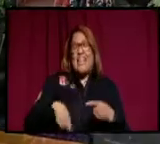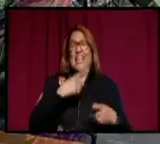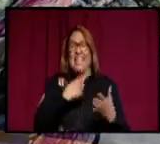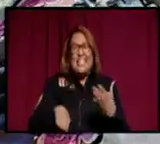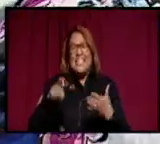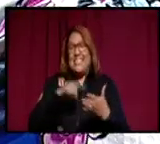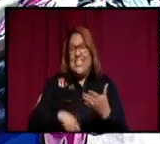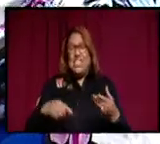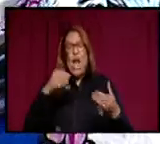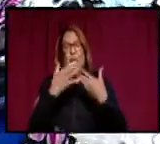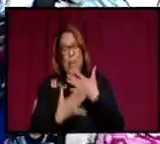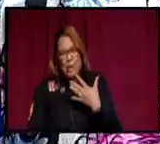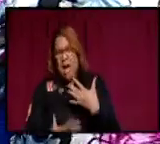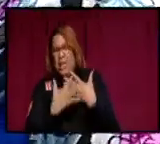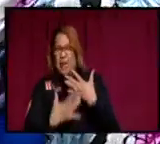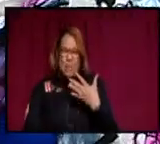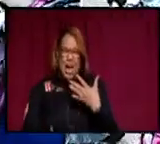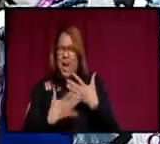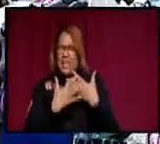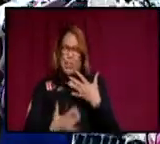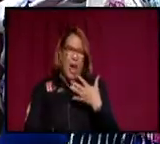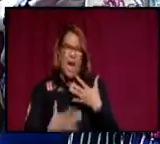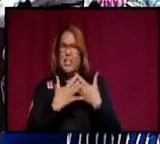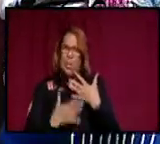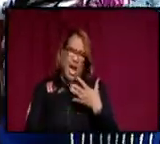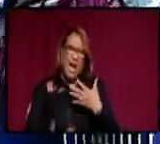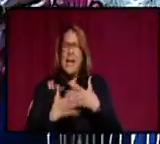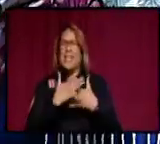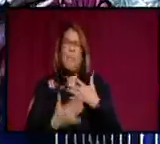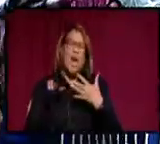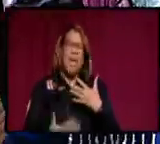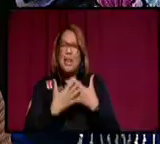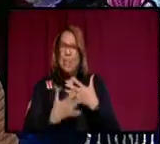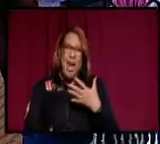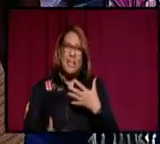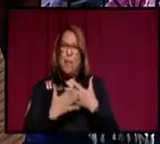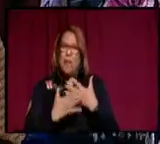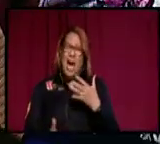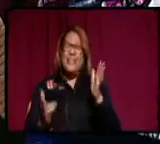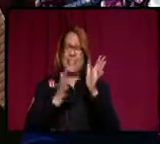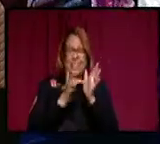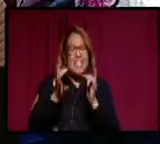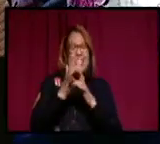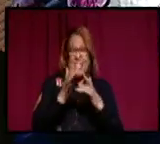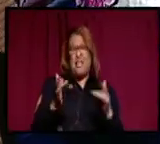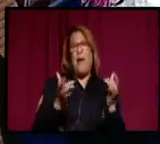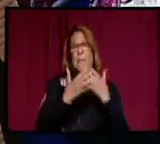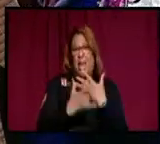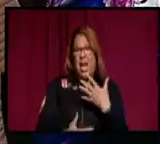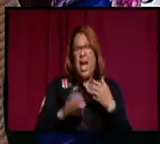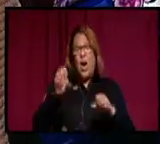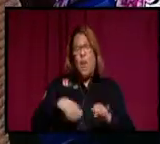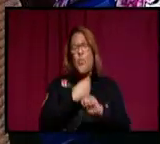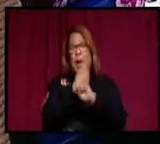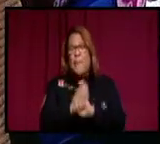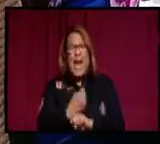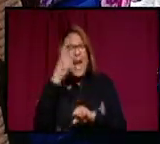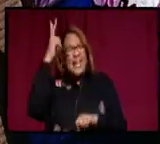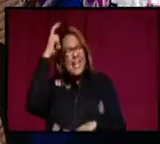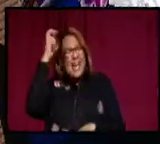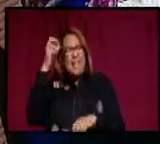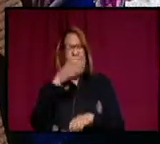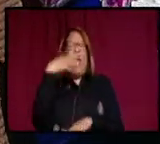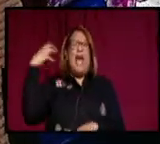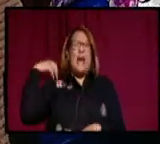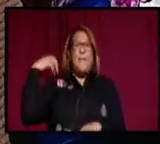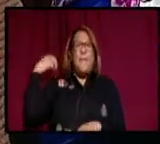blood, the blood, the blood, the blood, the blood, the blood, the blood, the blood, the blood, the blood, the blood, the blood. We bind the devil in the mayor's office.